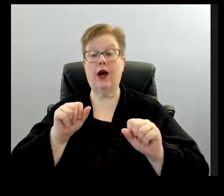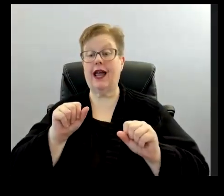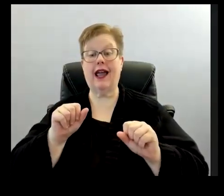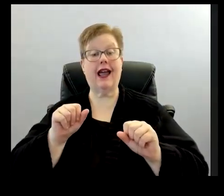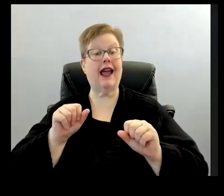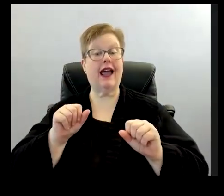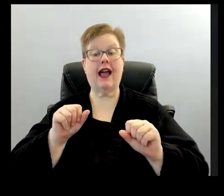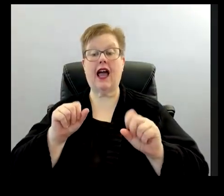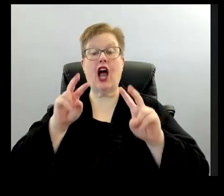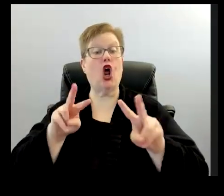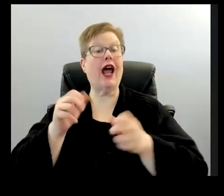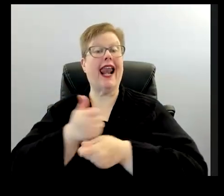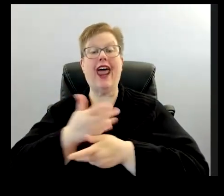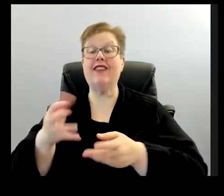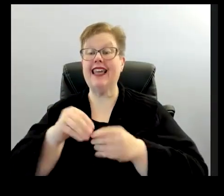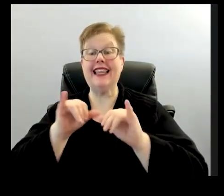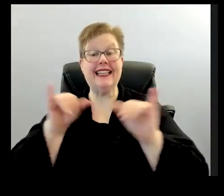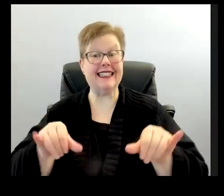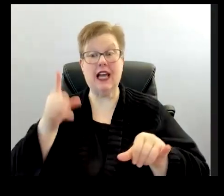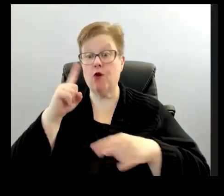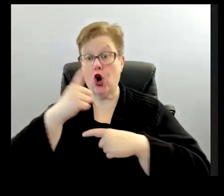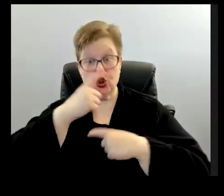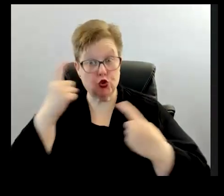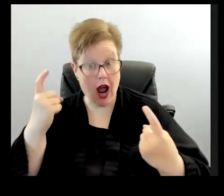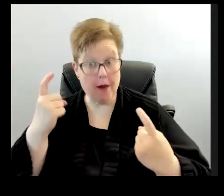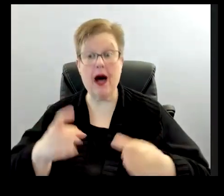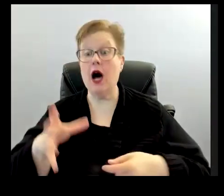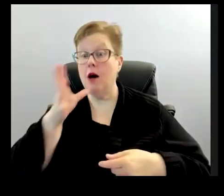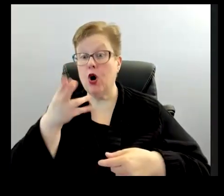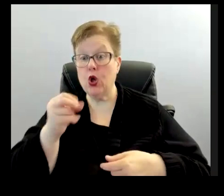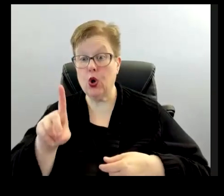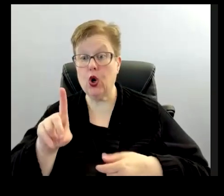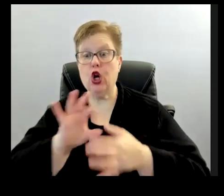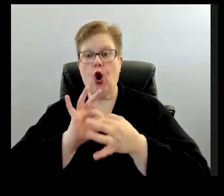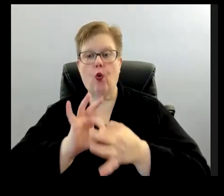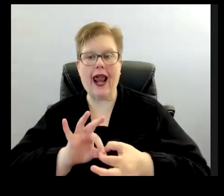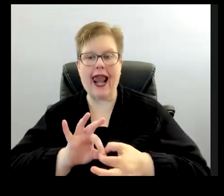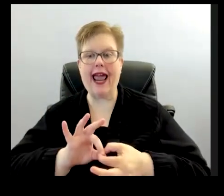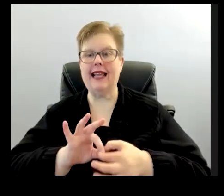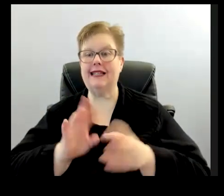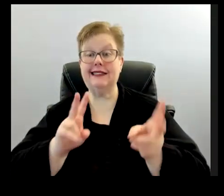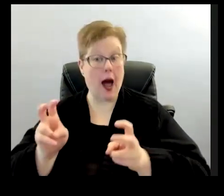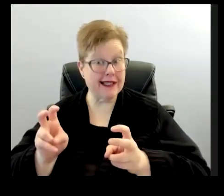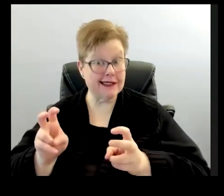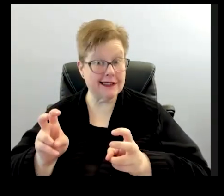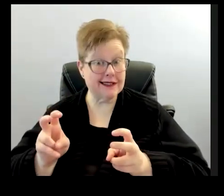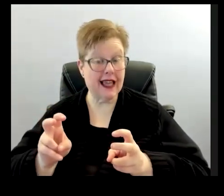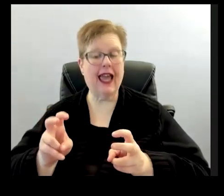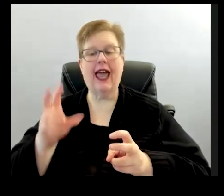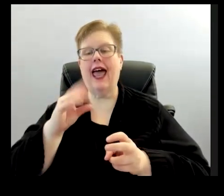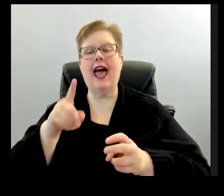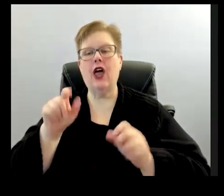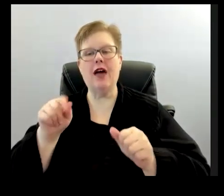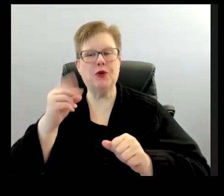had ever put in the system for trauma, motherhood related topics, and you'd be able to see